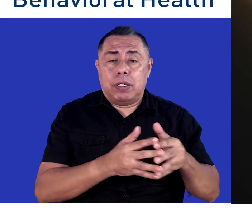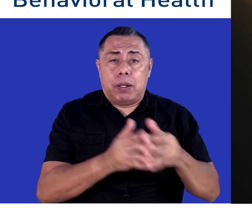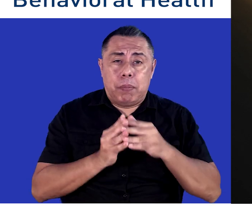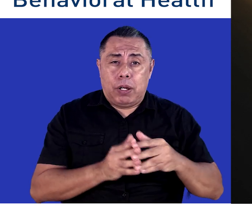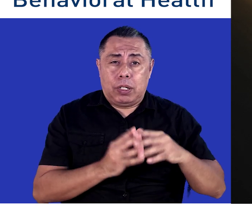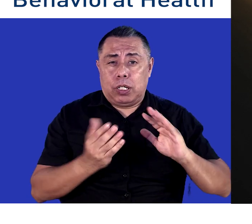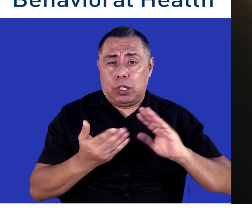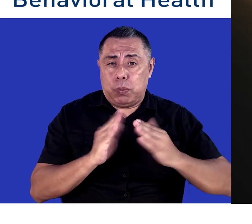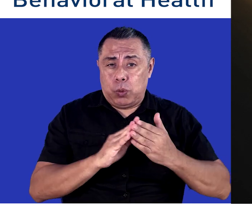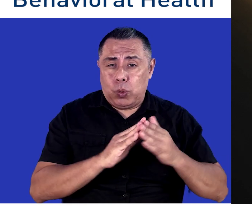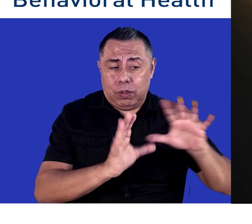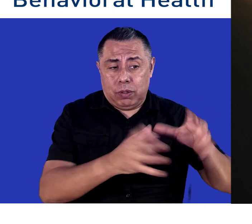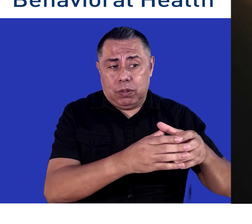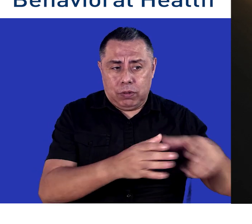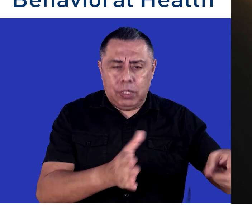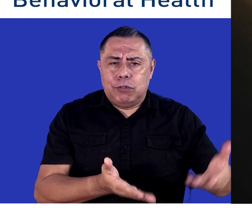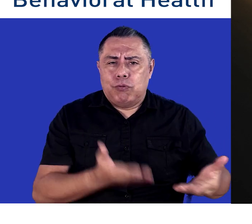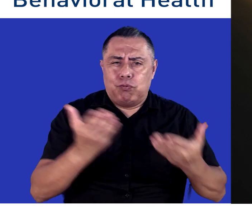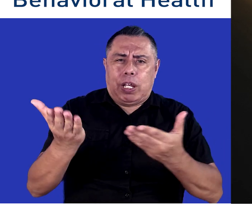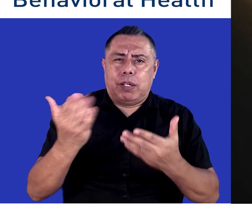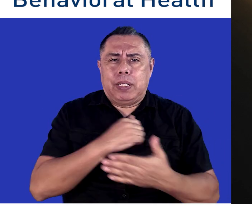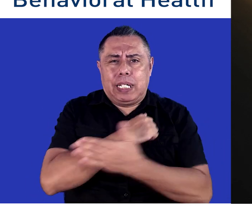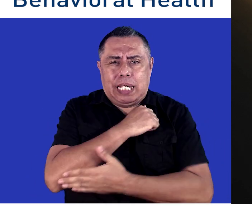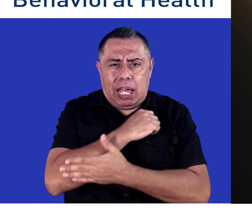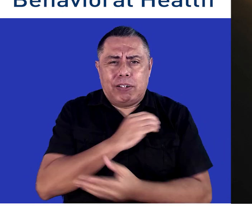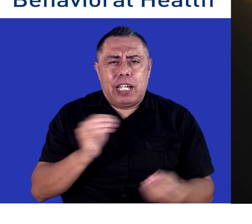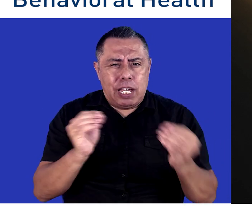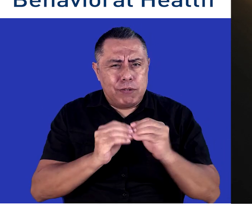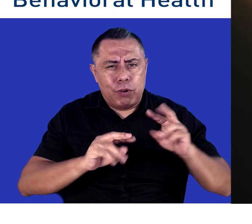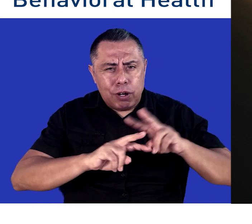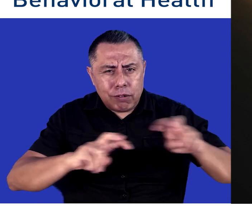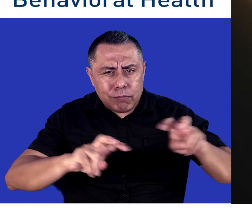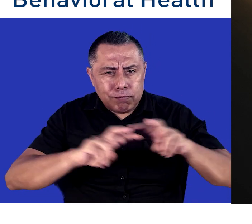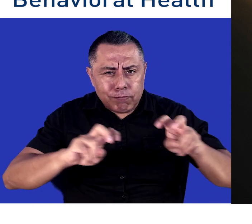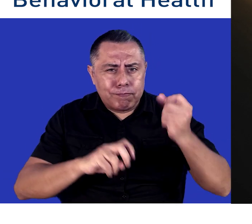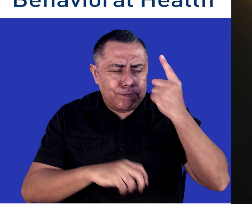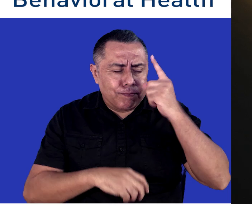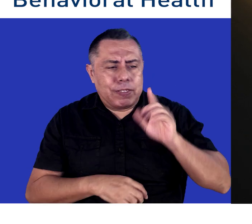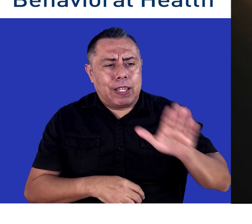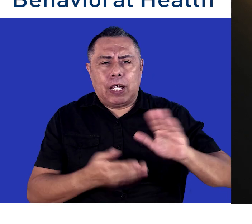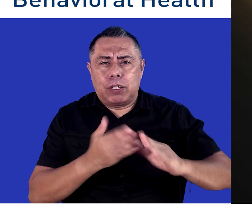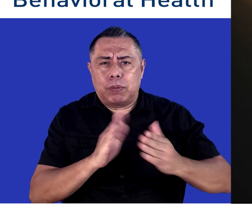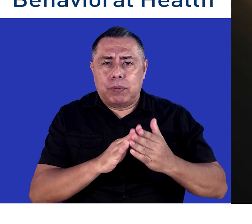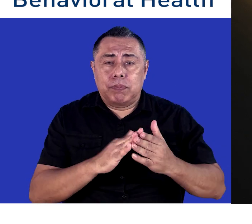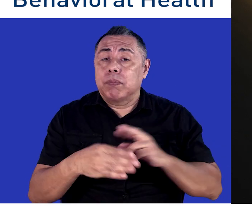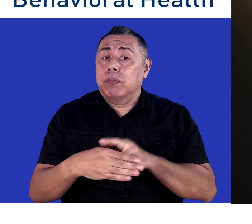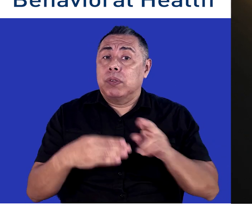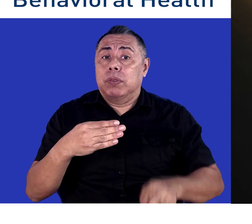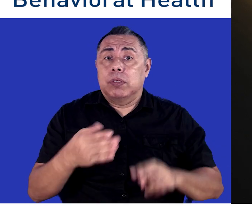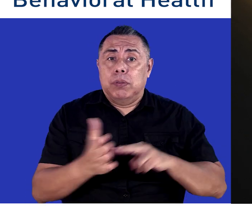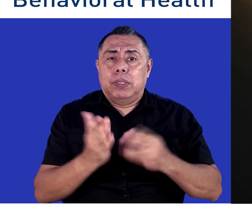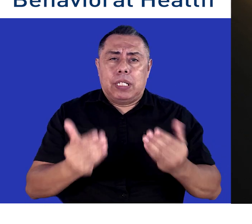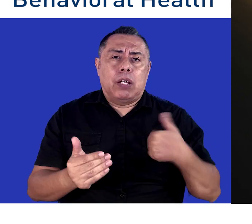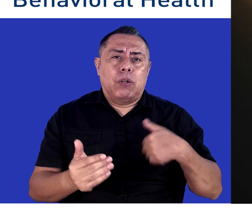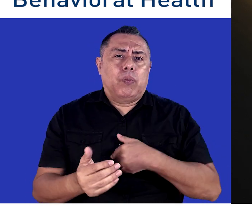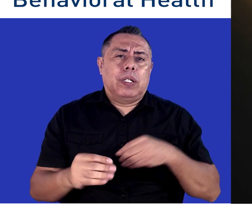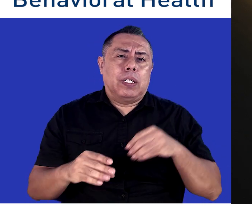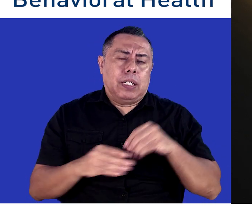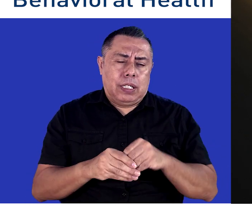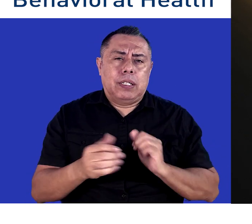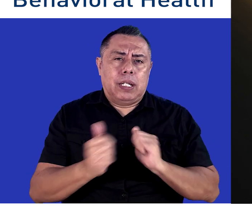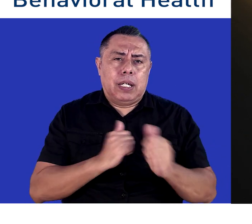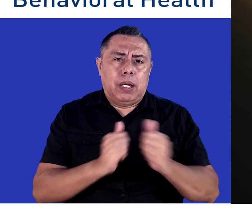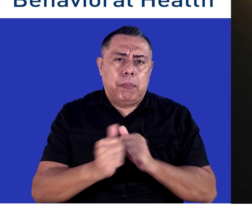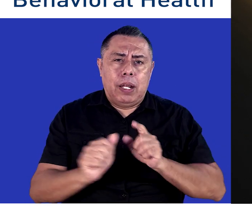community. African American community stakeholders recommended that the county needed a more thorough understanding of their community, and